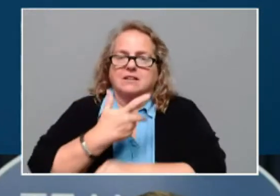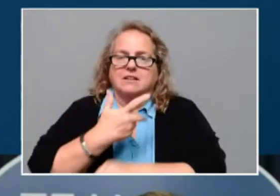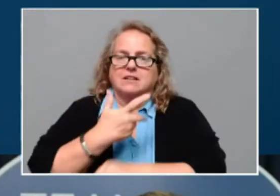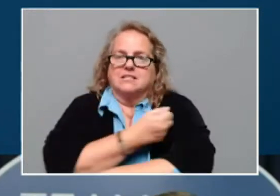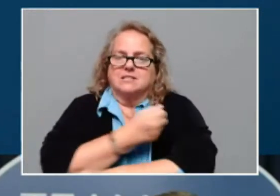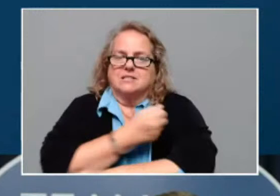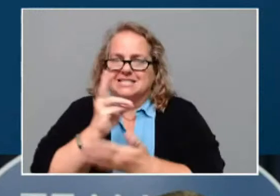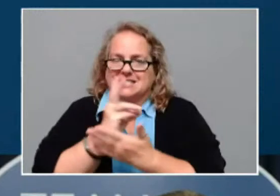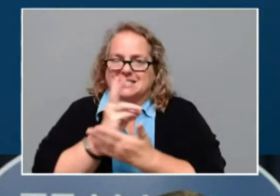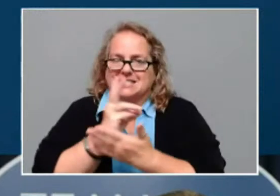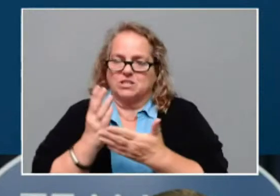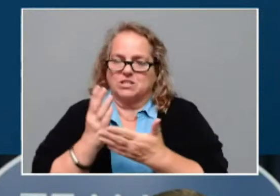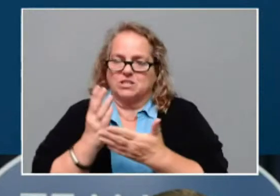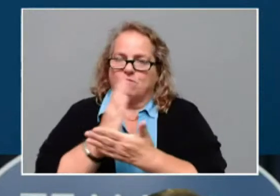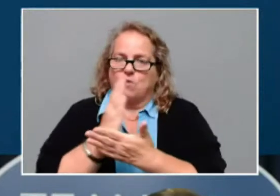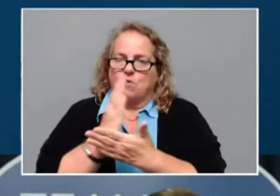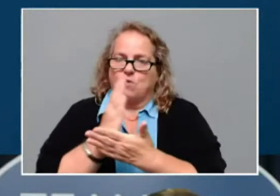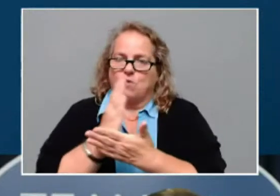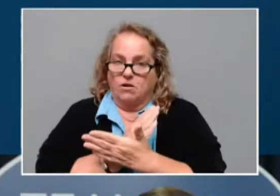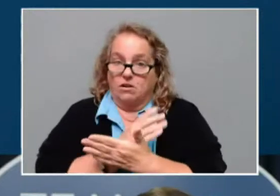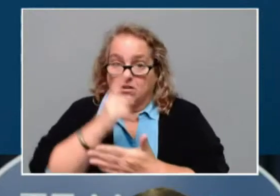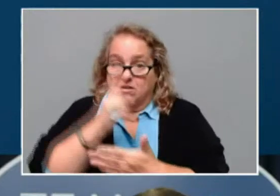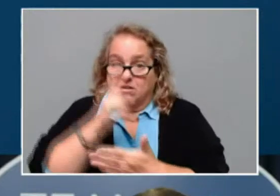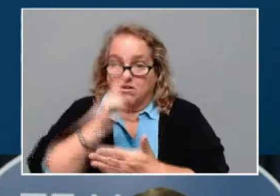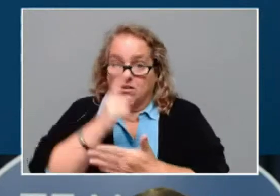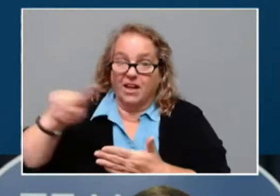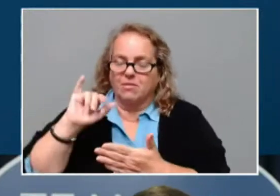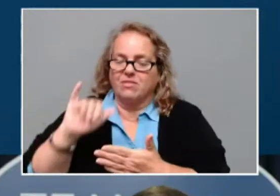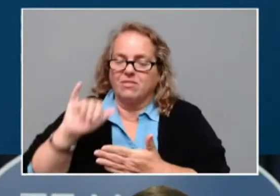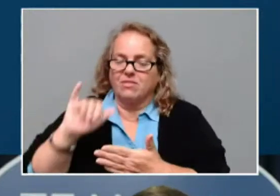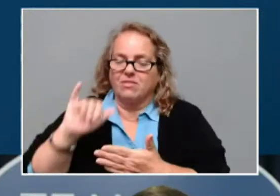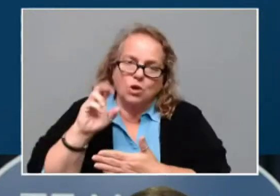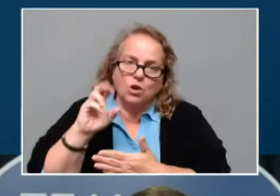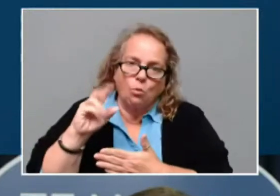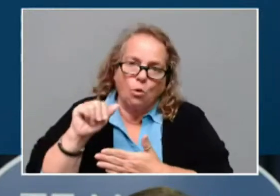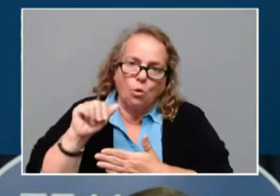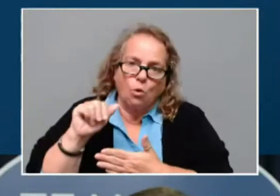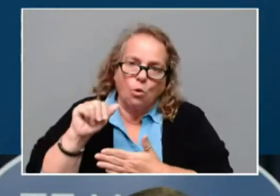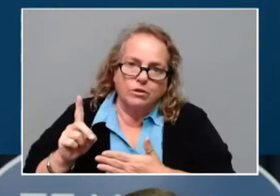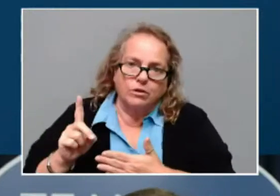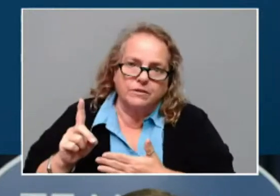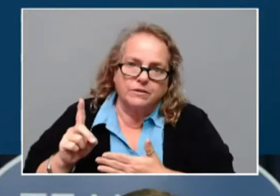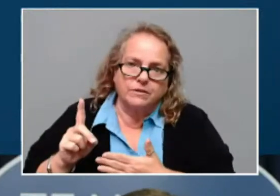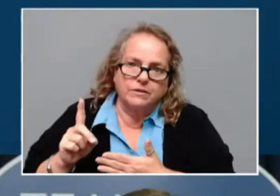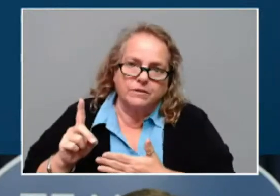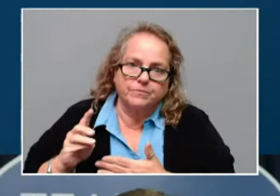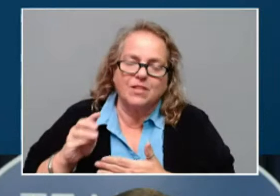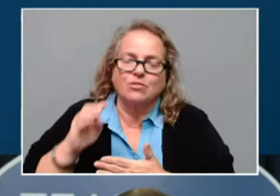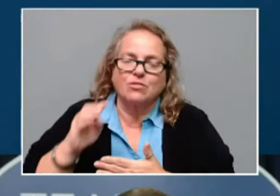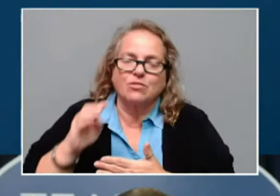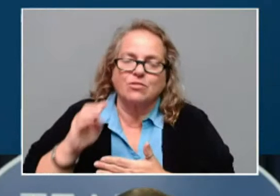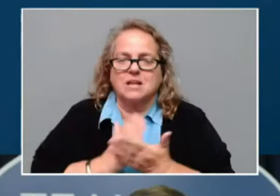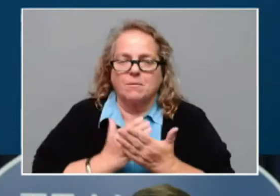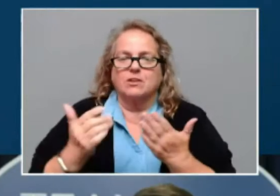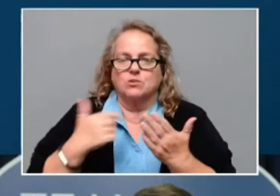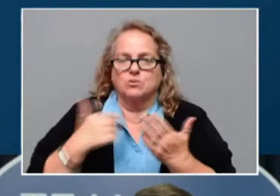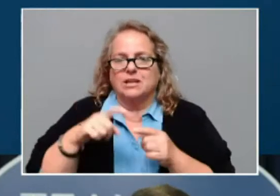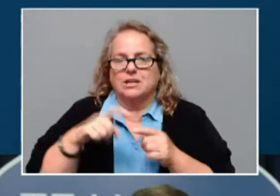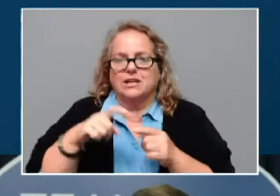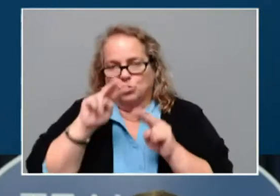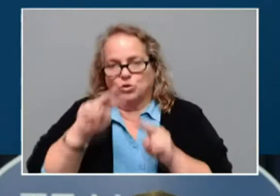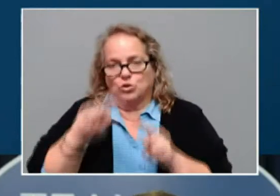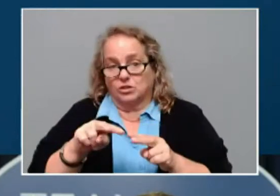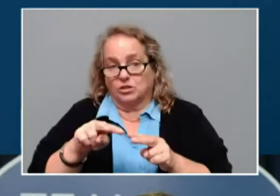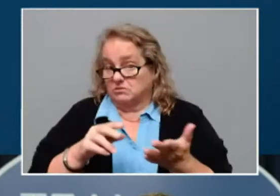I mean, for them, that's a heck of a reward. And those are some of the things that I think we need to look at here, maybe even putting on